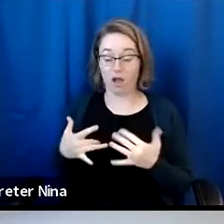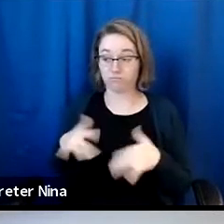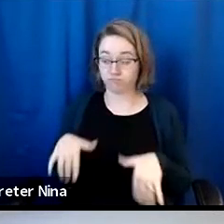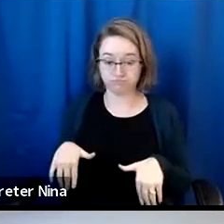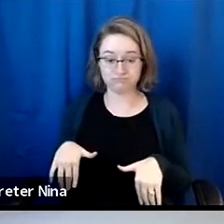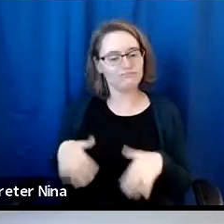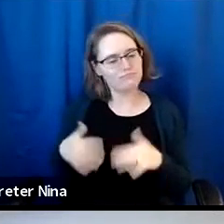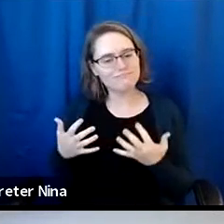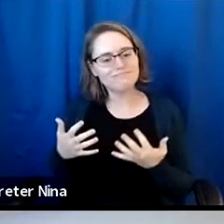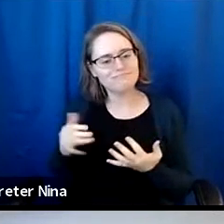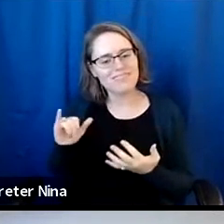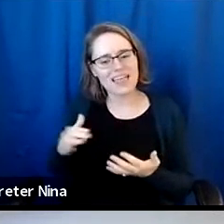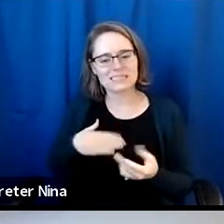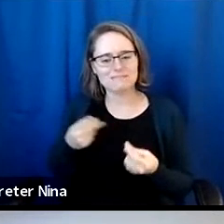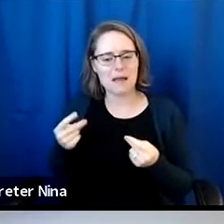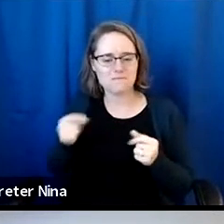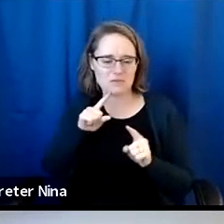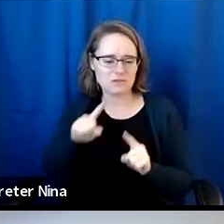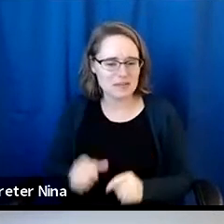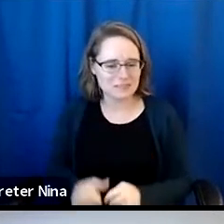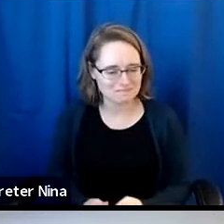quick responses to that.